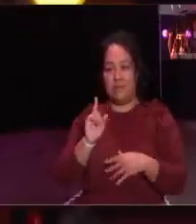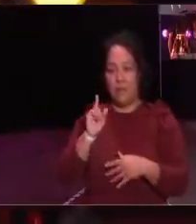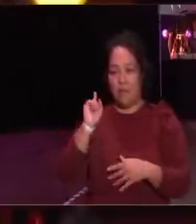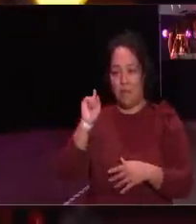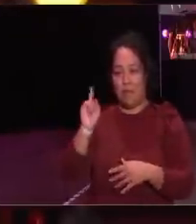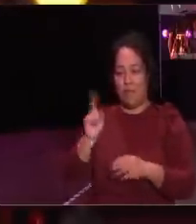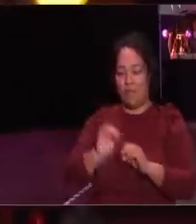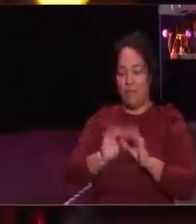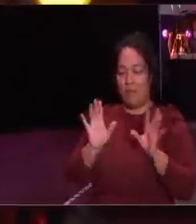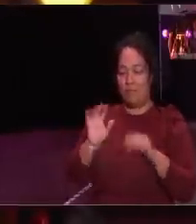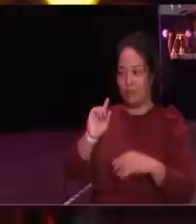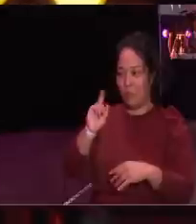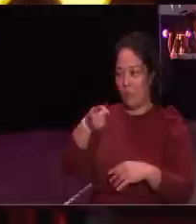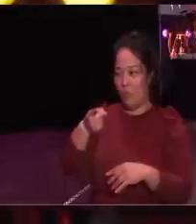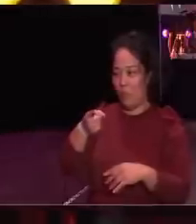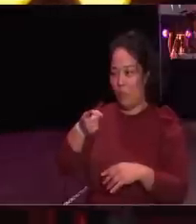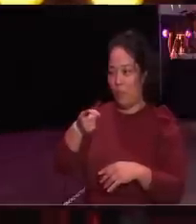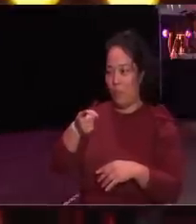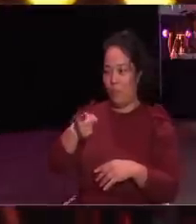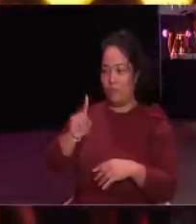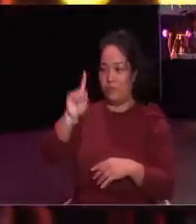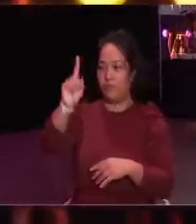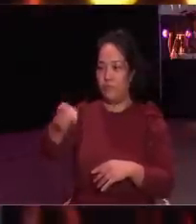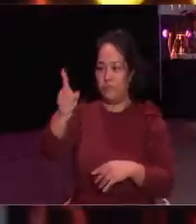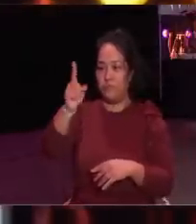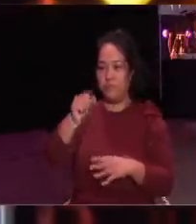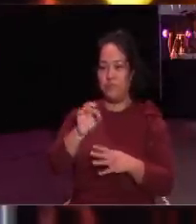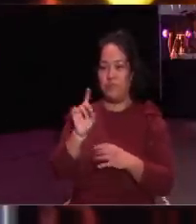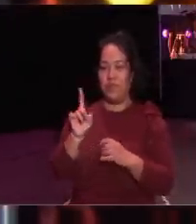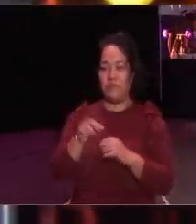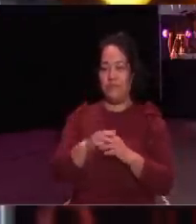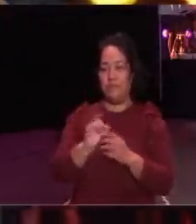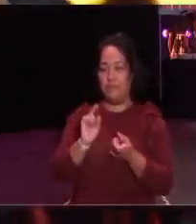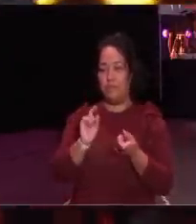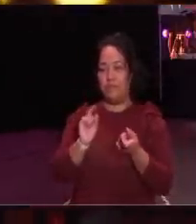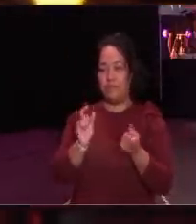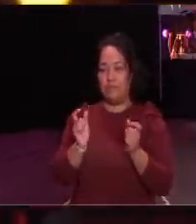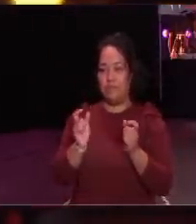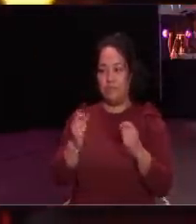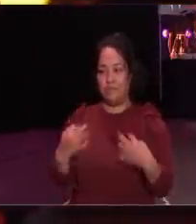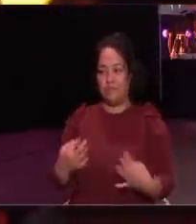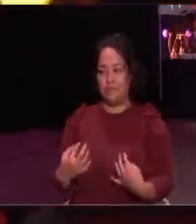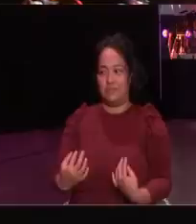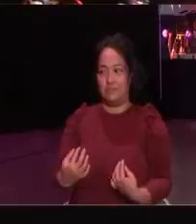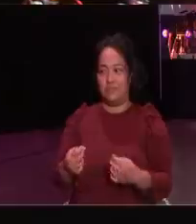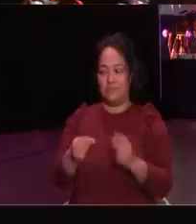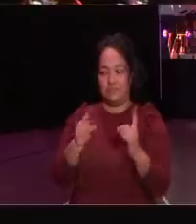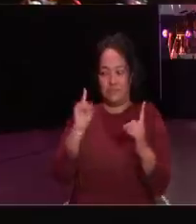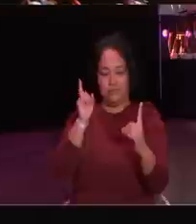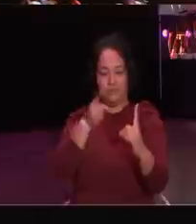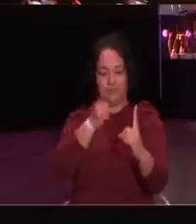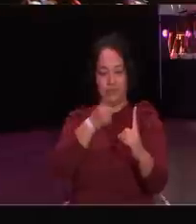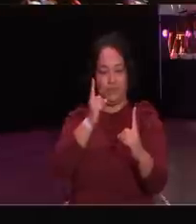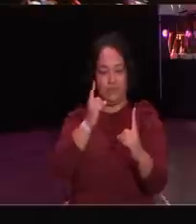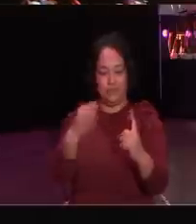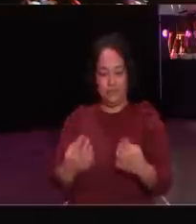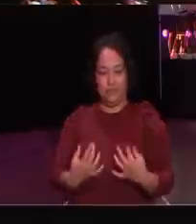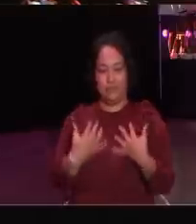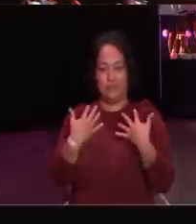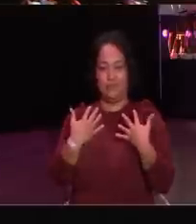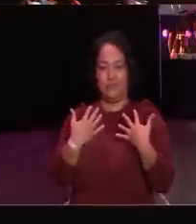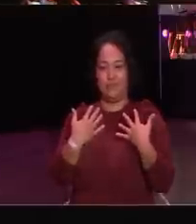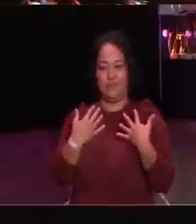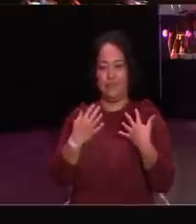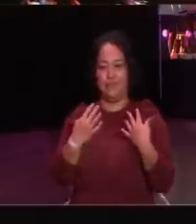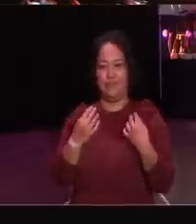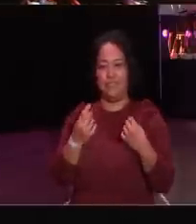Ven conmigo, yo te toco y come with me, I touch you and y te agarra electricidad. And then electricity comes over you. Hay muchos tontos que creen esas cosas. There are